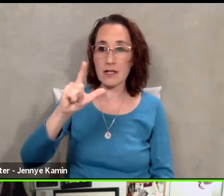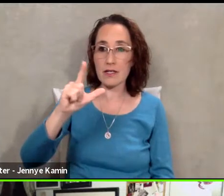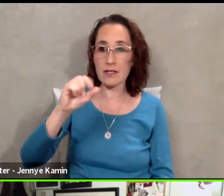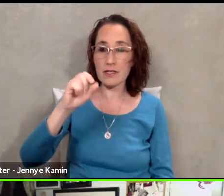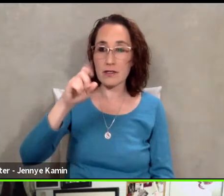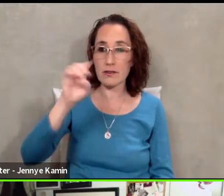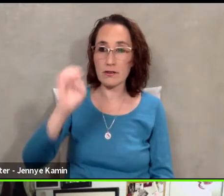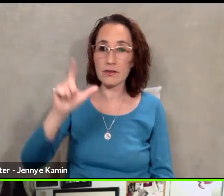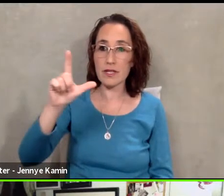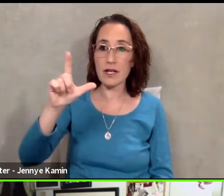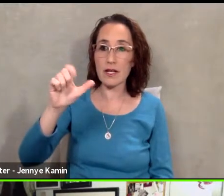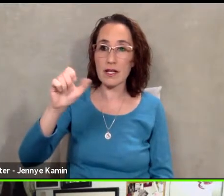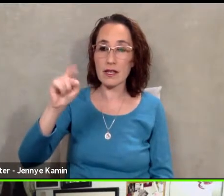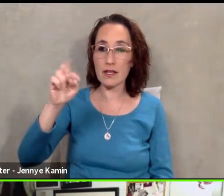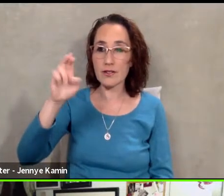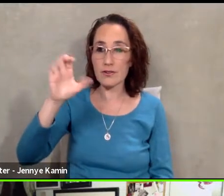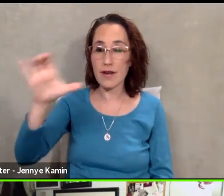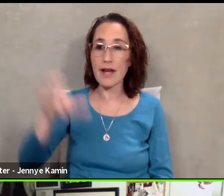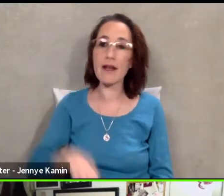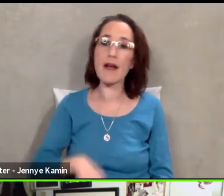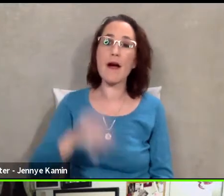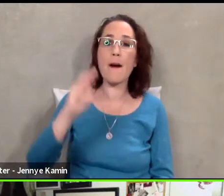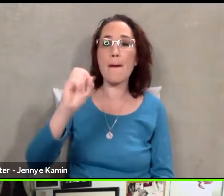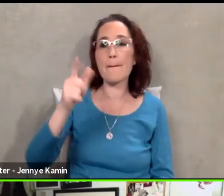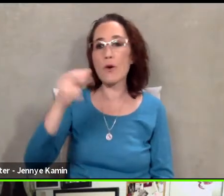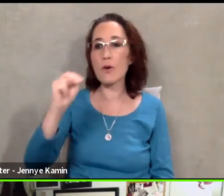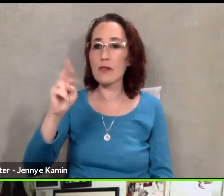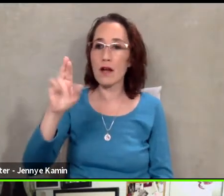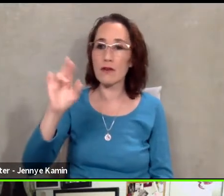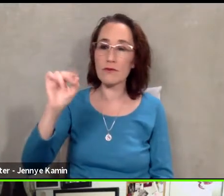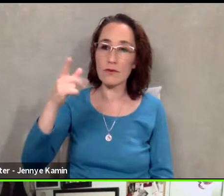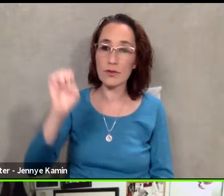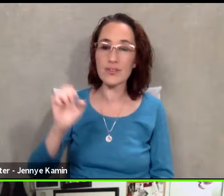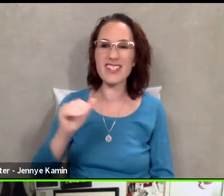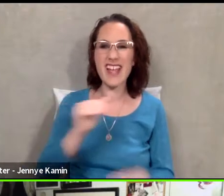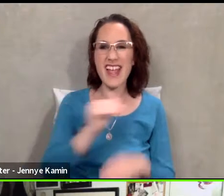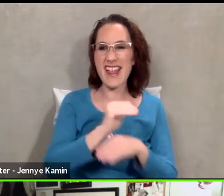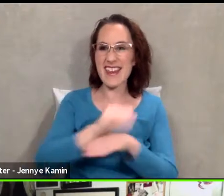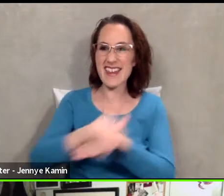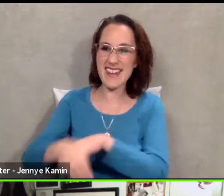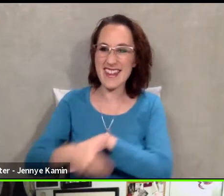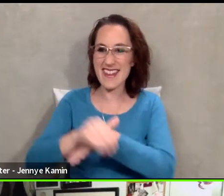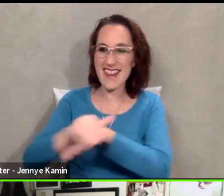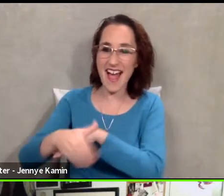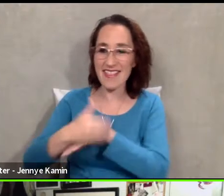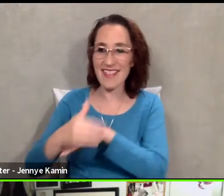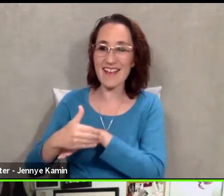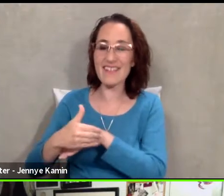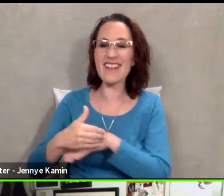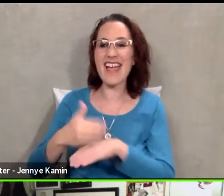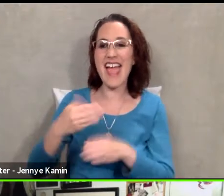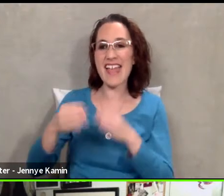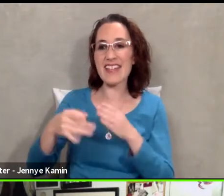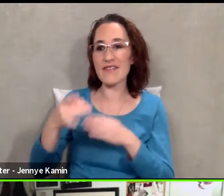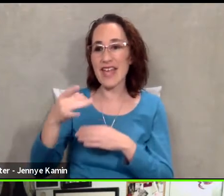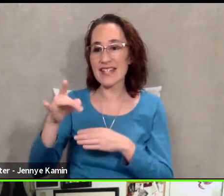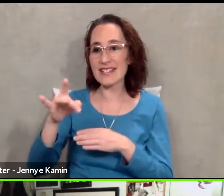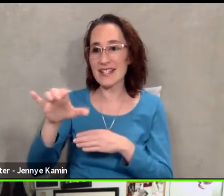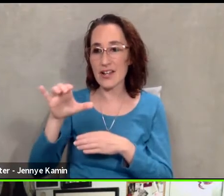Moulin Rouge and the nightlife of late 1800s Paris. I saw those nightclubs